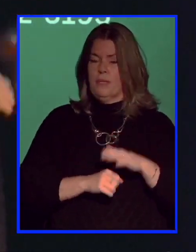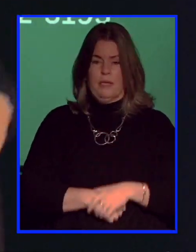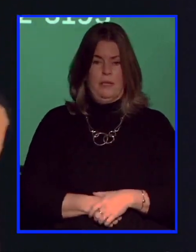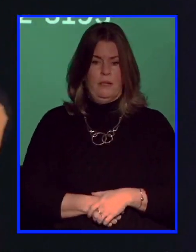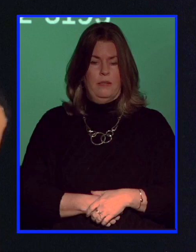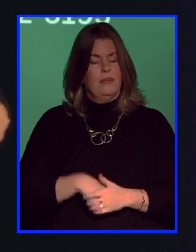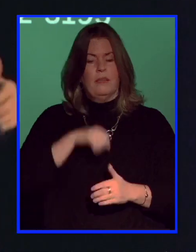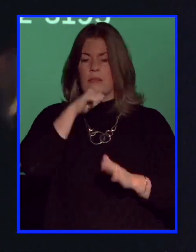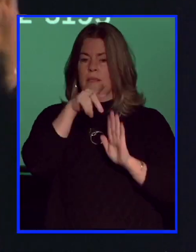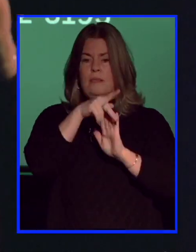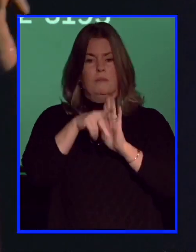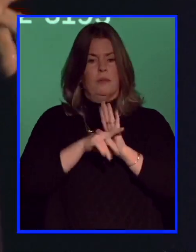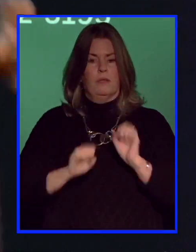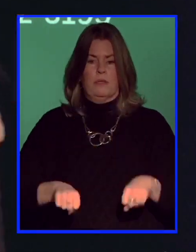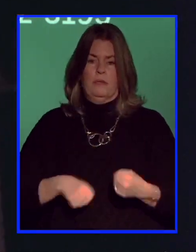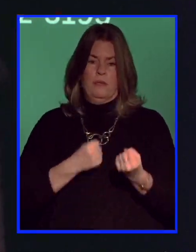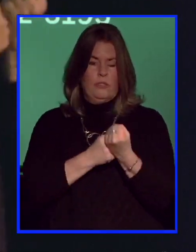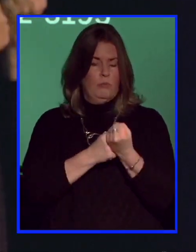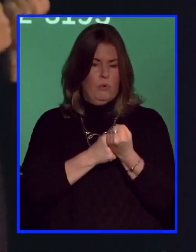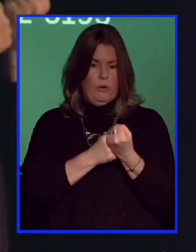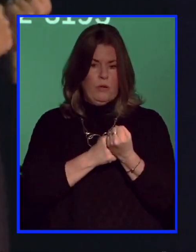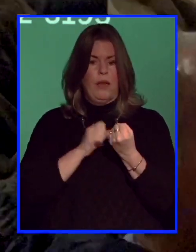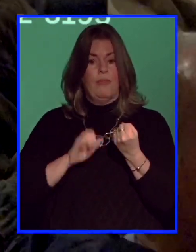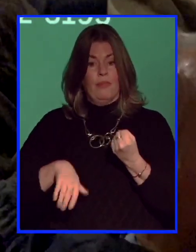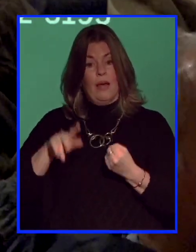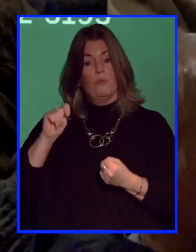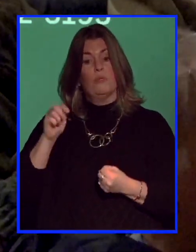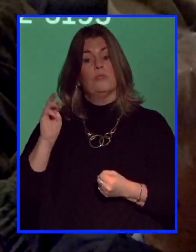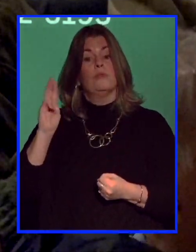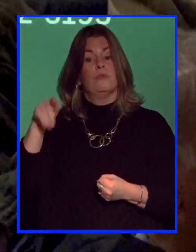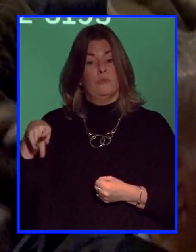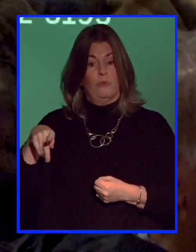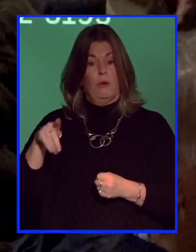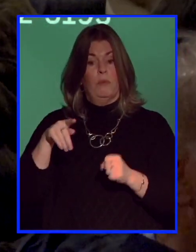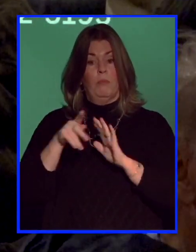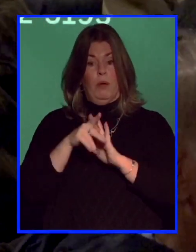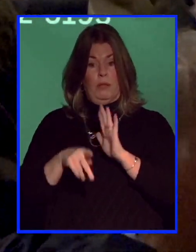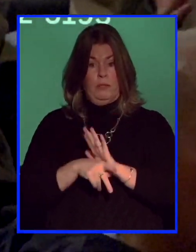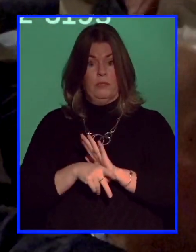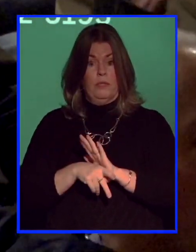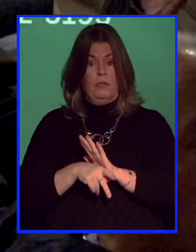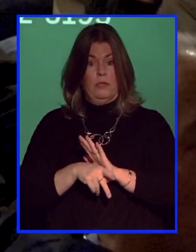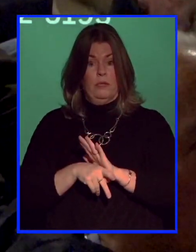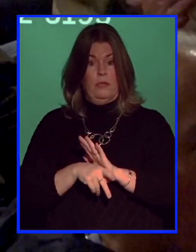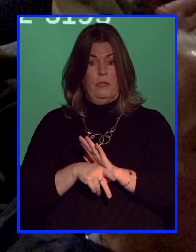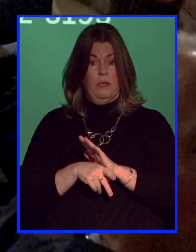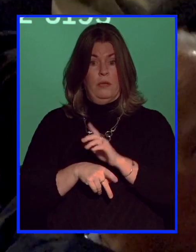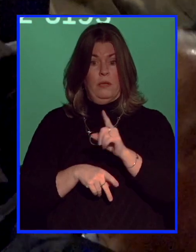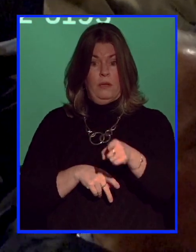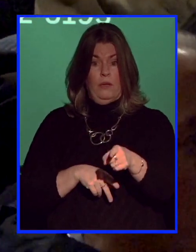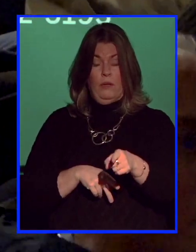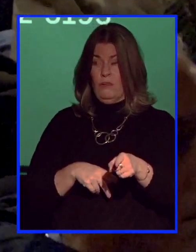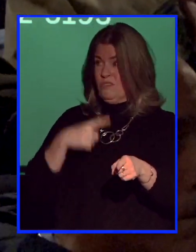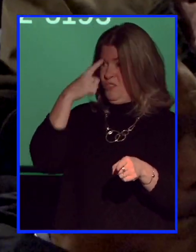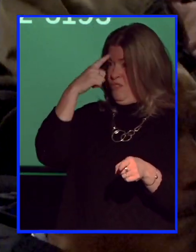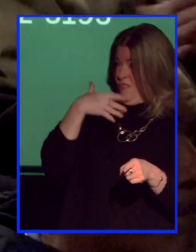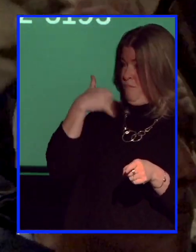not a policy I can support, and that was the Trump policy. So you think that it's better